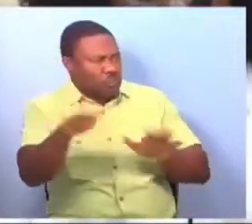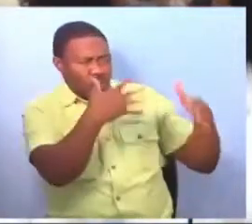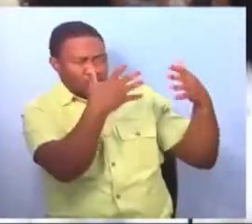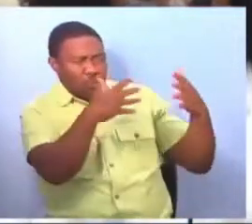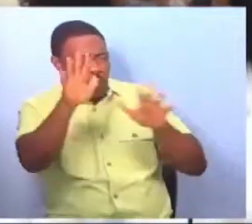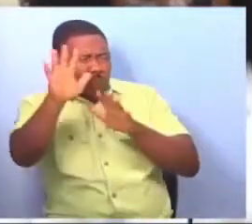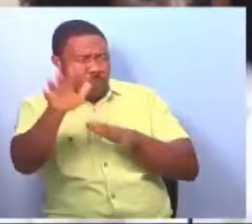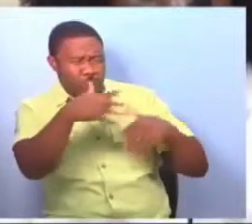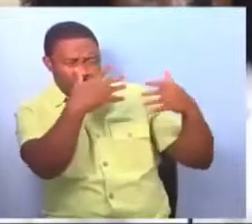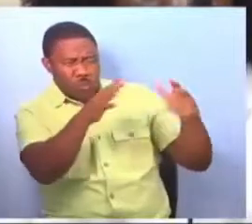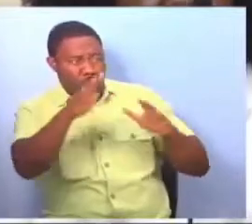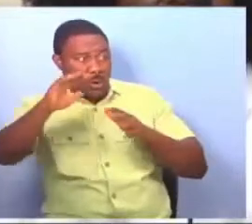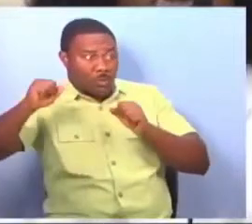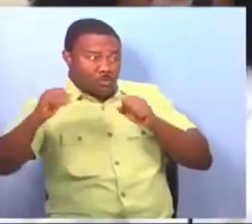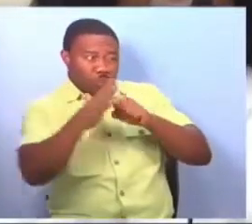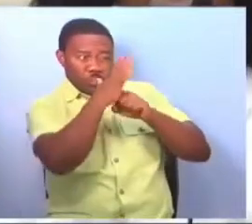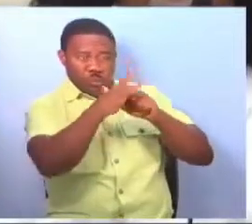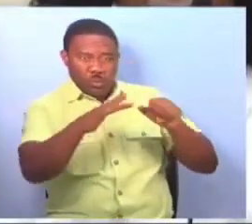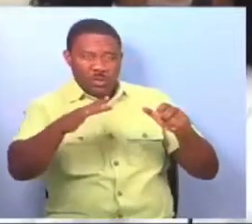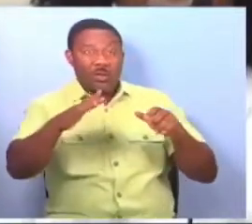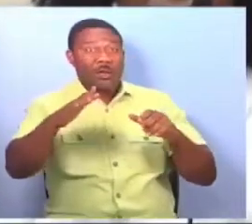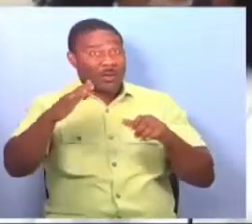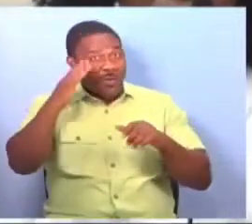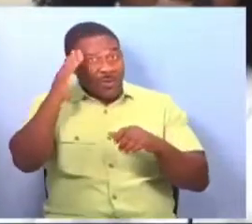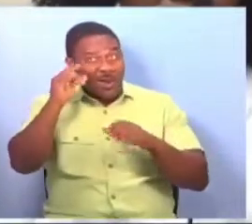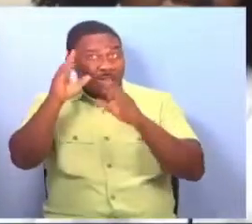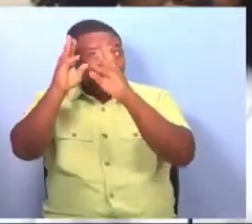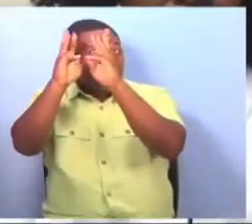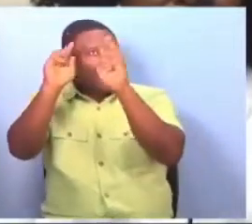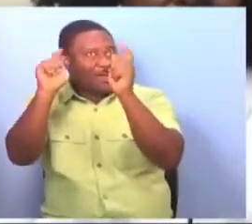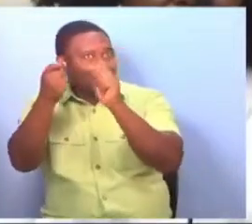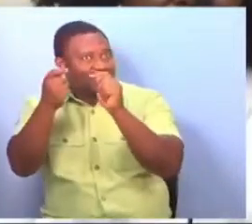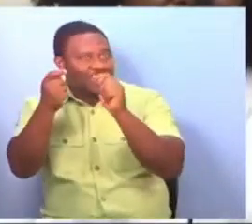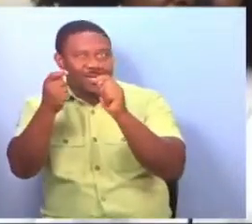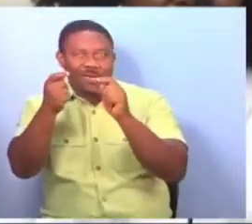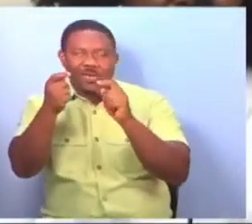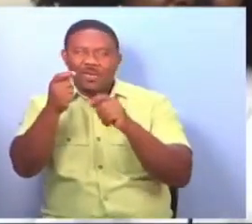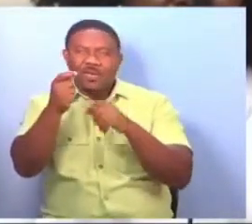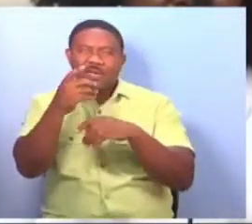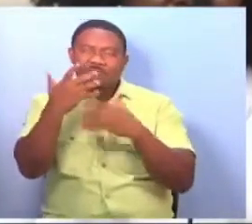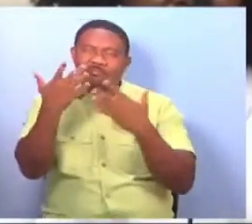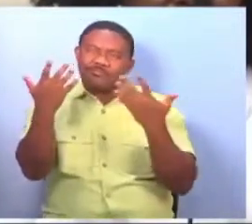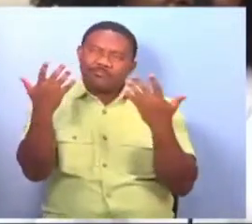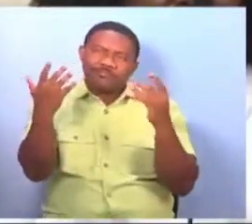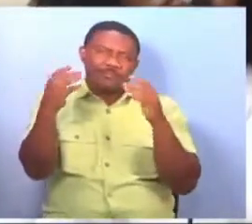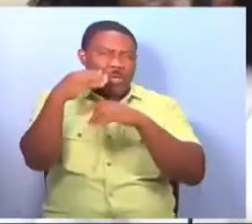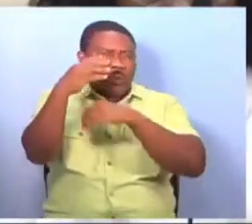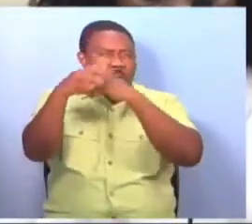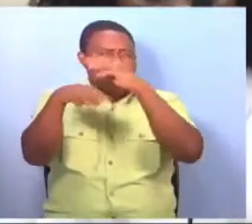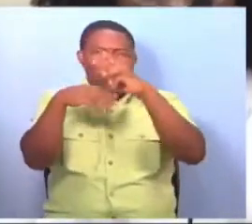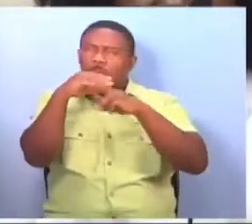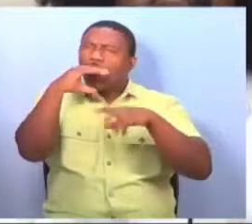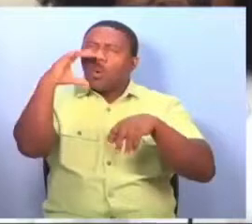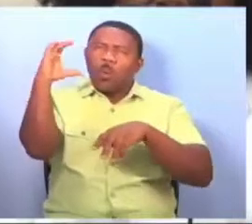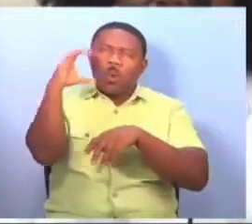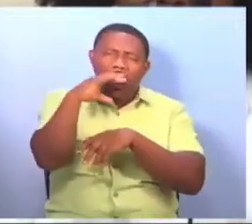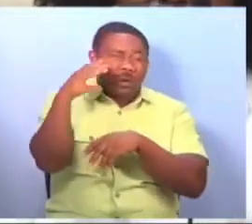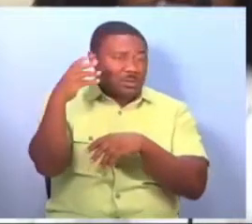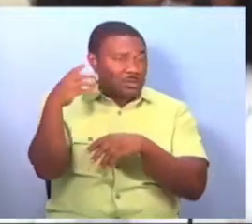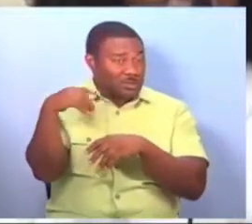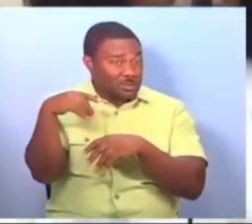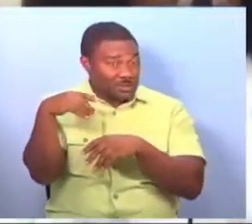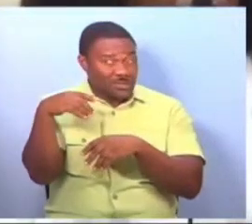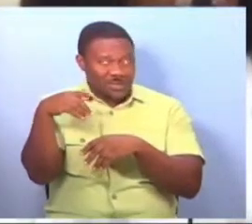of climate change and global warming. He so educated me on it, and because of